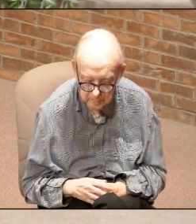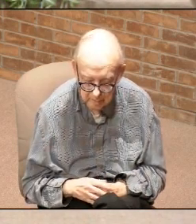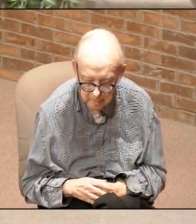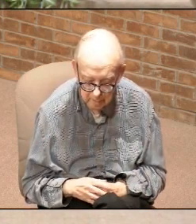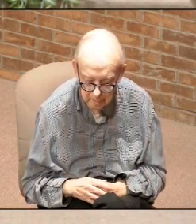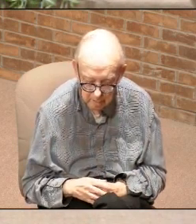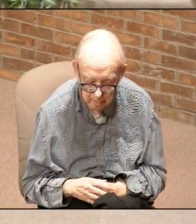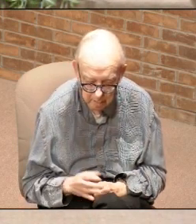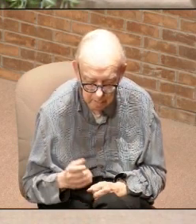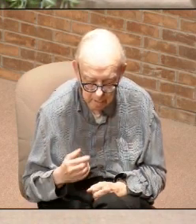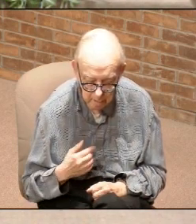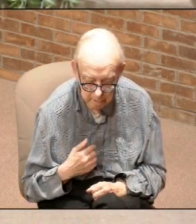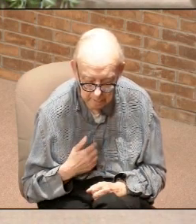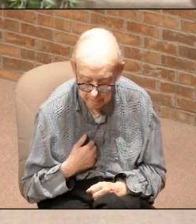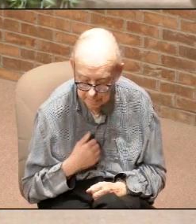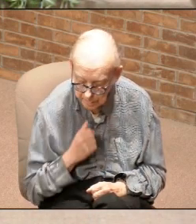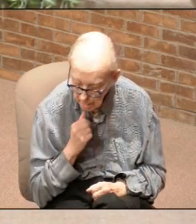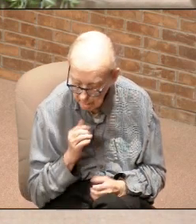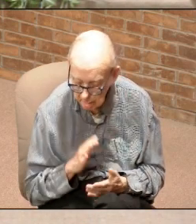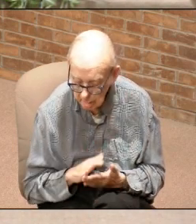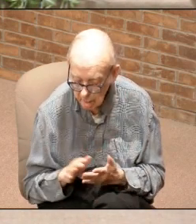because i was not a nice person